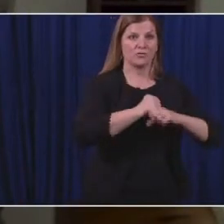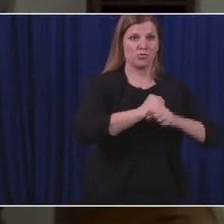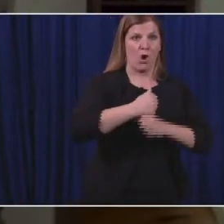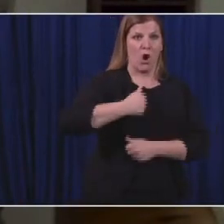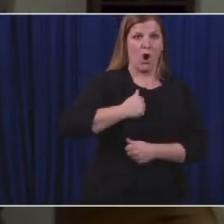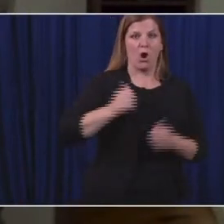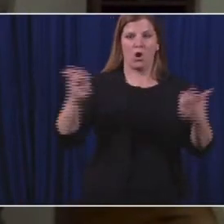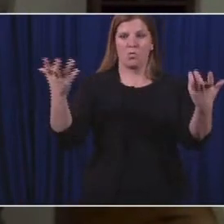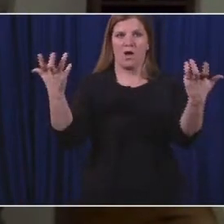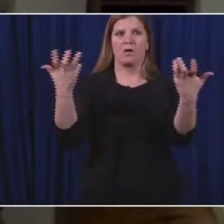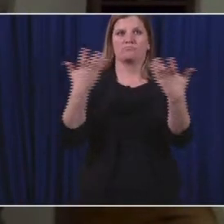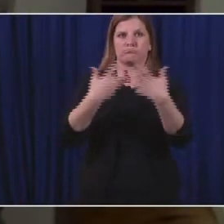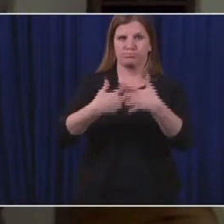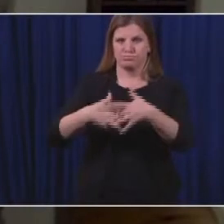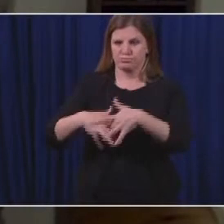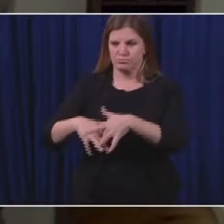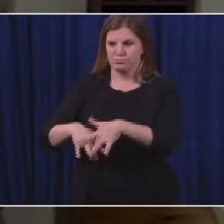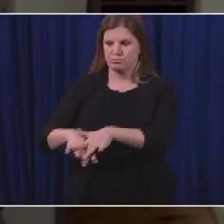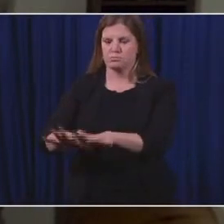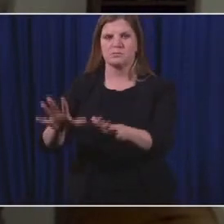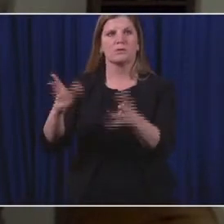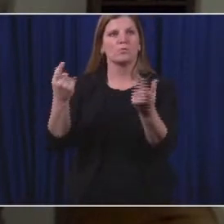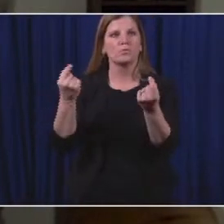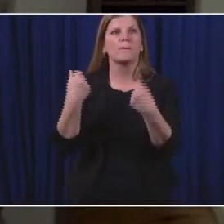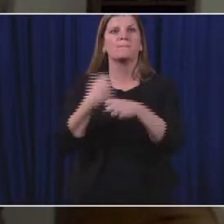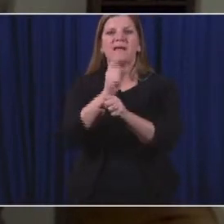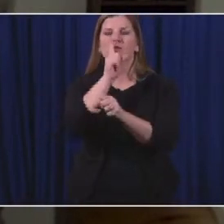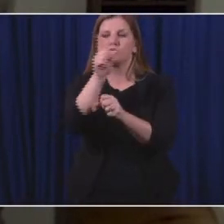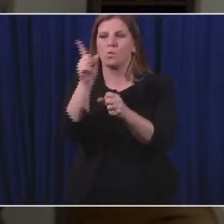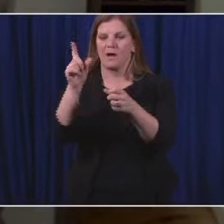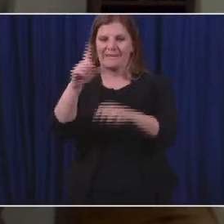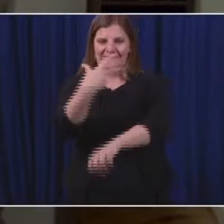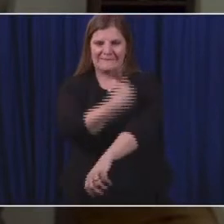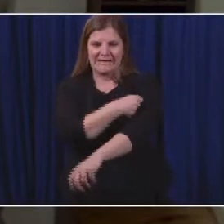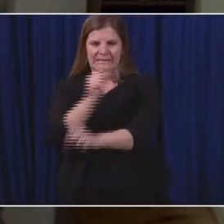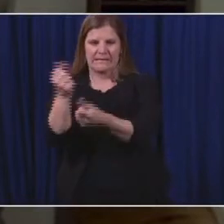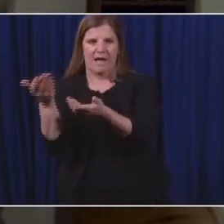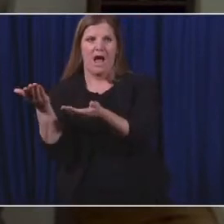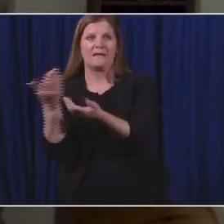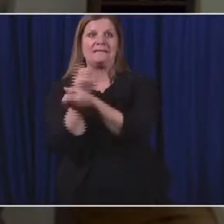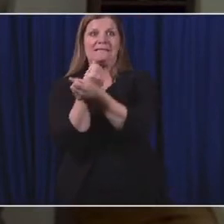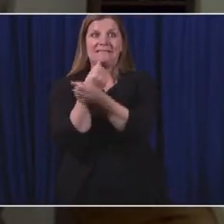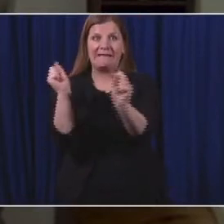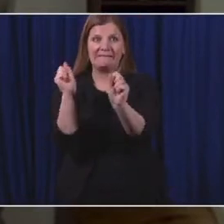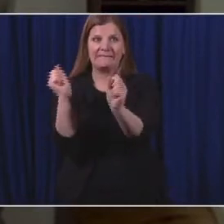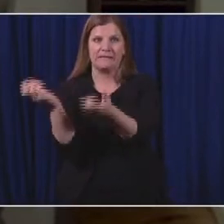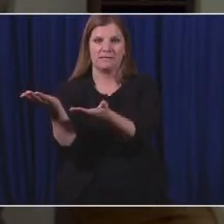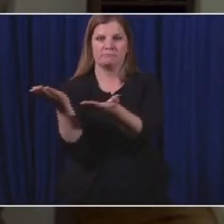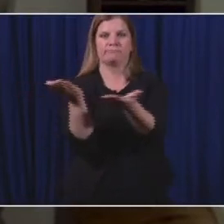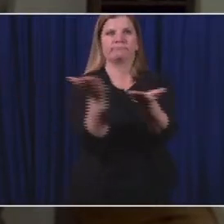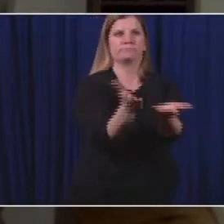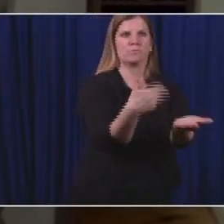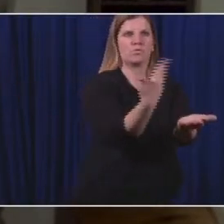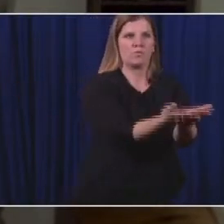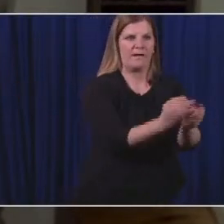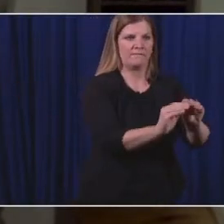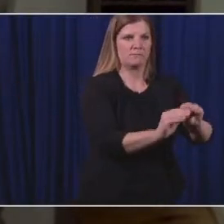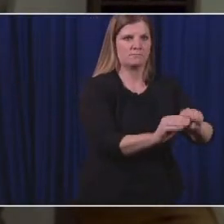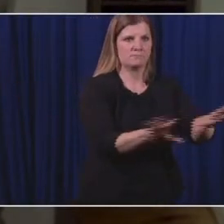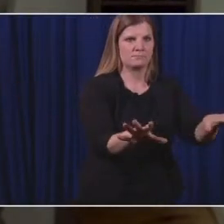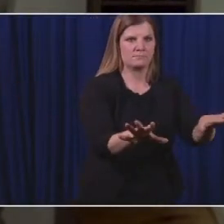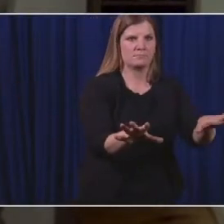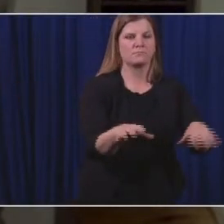Health to help us provide same-day delivery services. Once the vaccine is widely available,